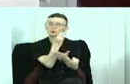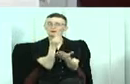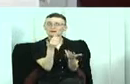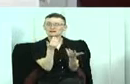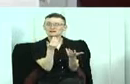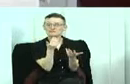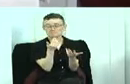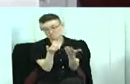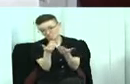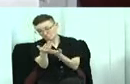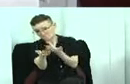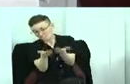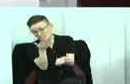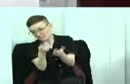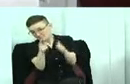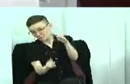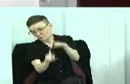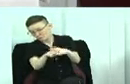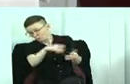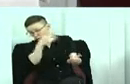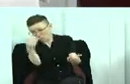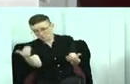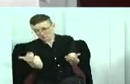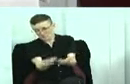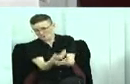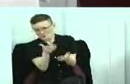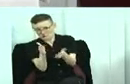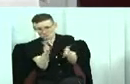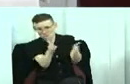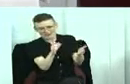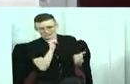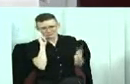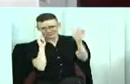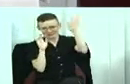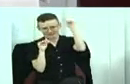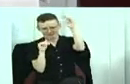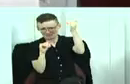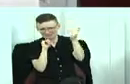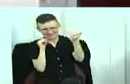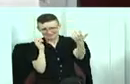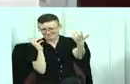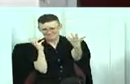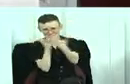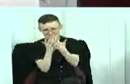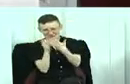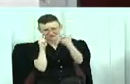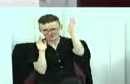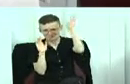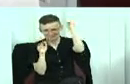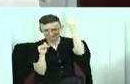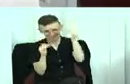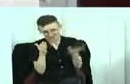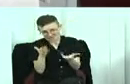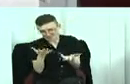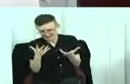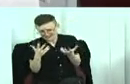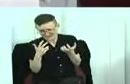in forms and in ways that we didn't expect, we didn't imagine, perhaps we didn't even